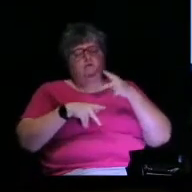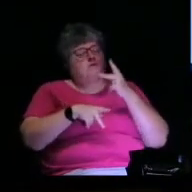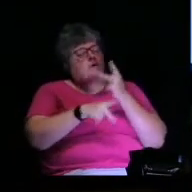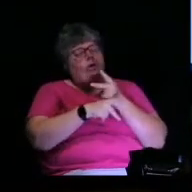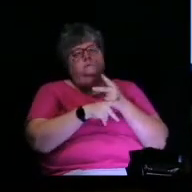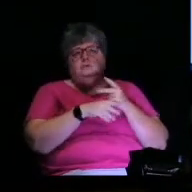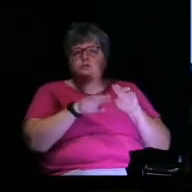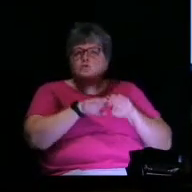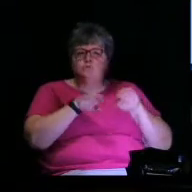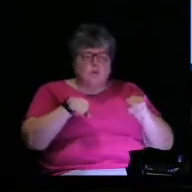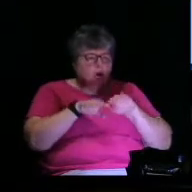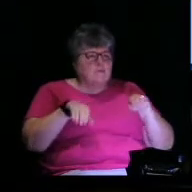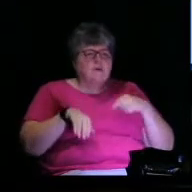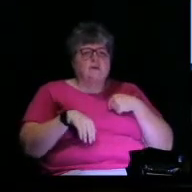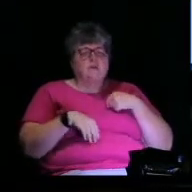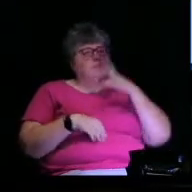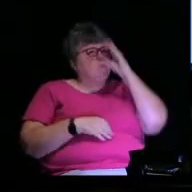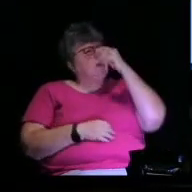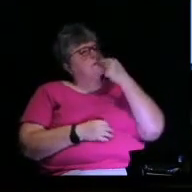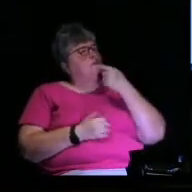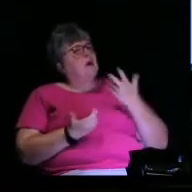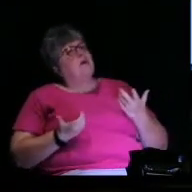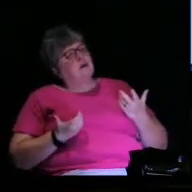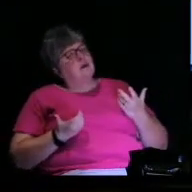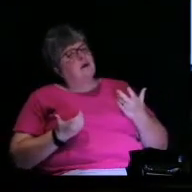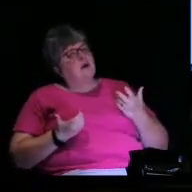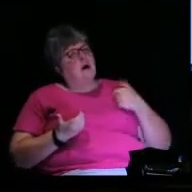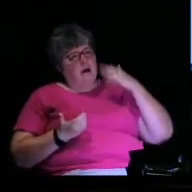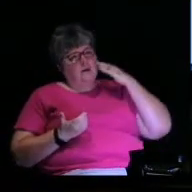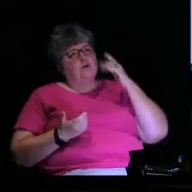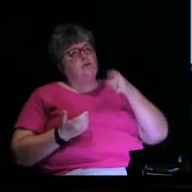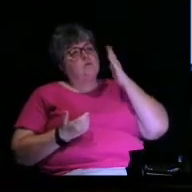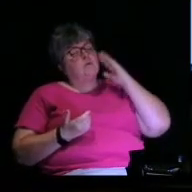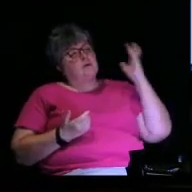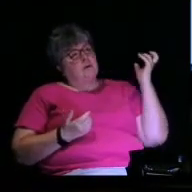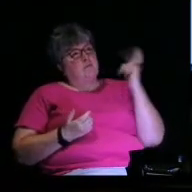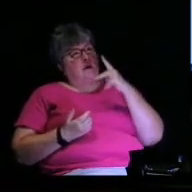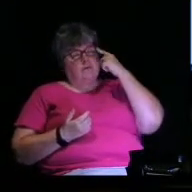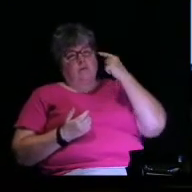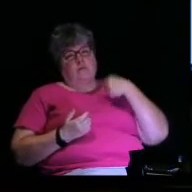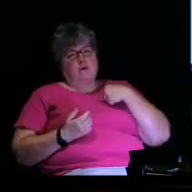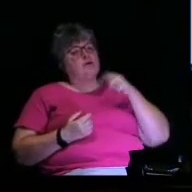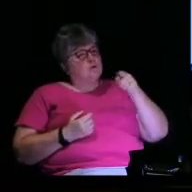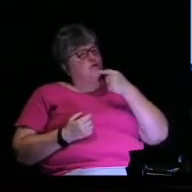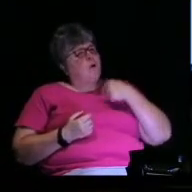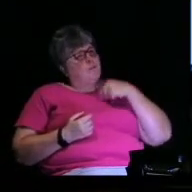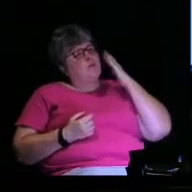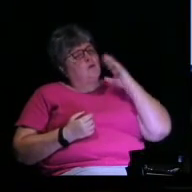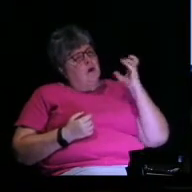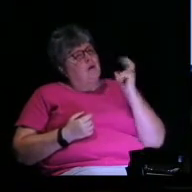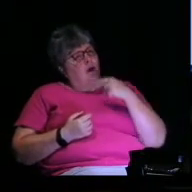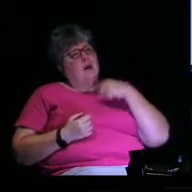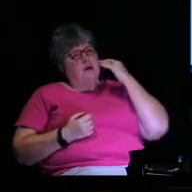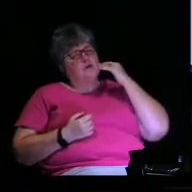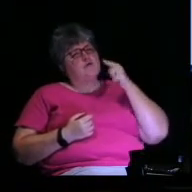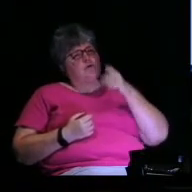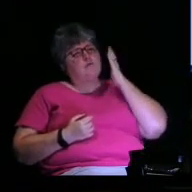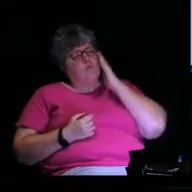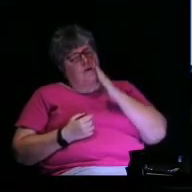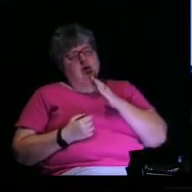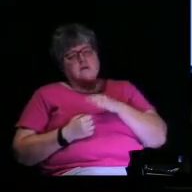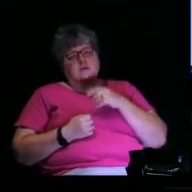kept swimming. And the little boy said, Dad, I knew you'd come back. You said you're coming back again. And I knew you were coming back. So